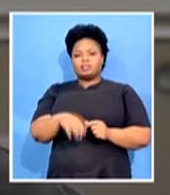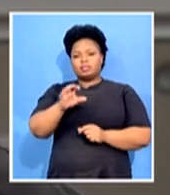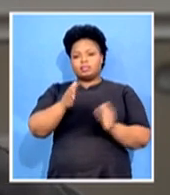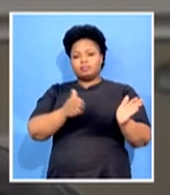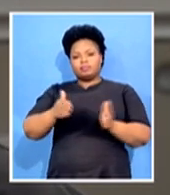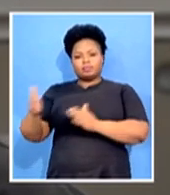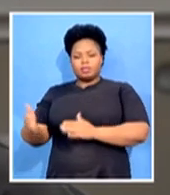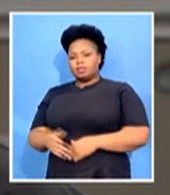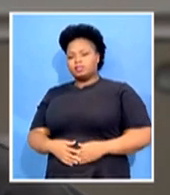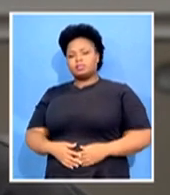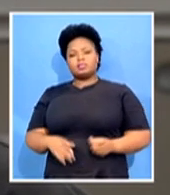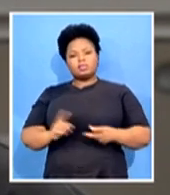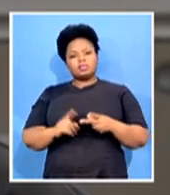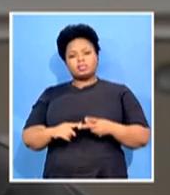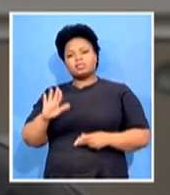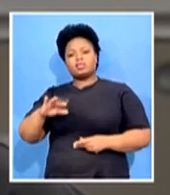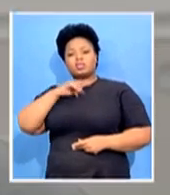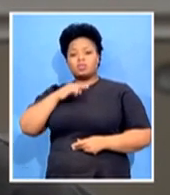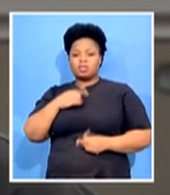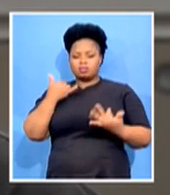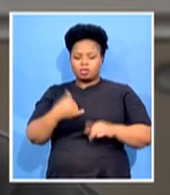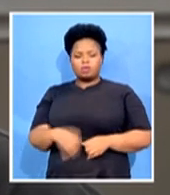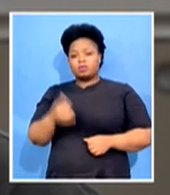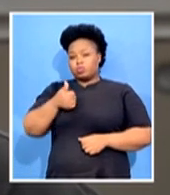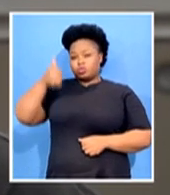junior staff, our junior doctors, interns, medical officers, registrars, who